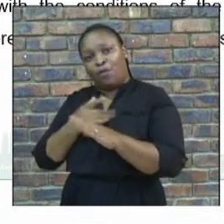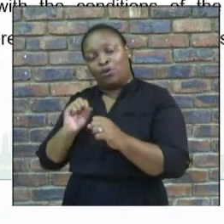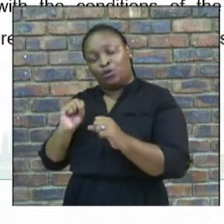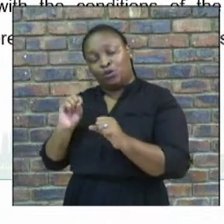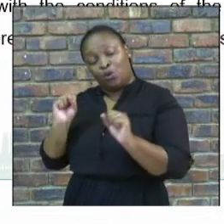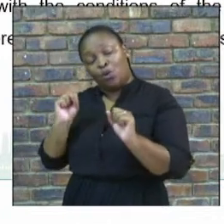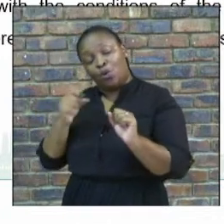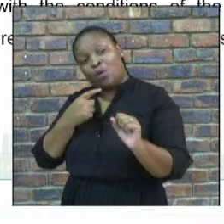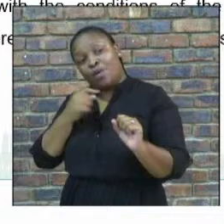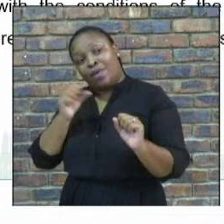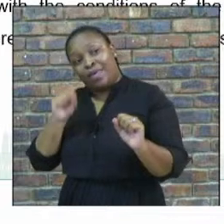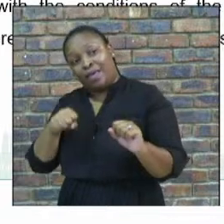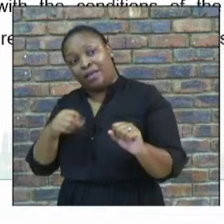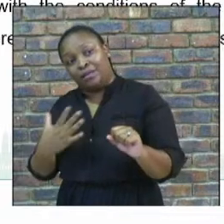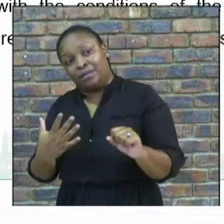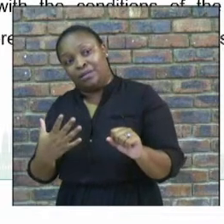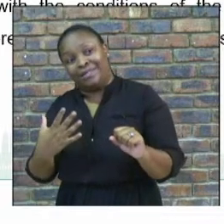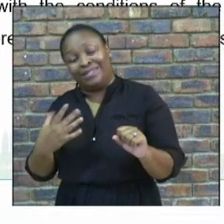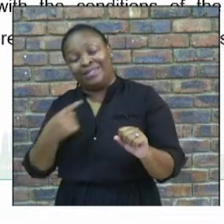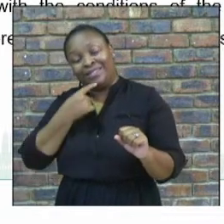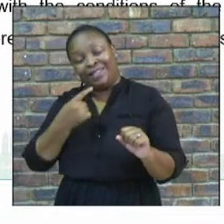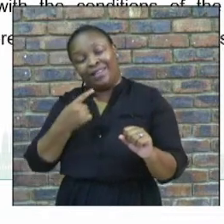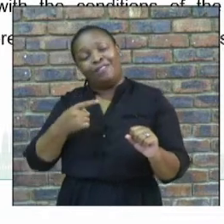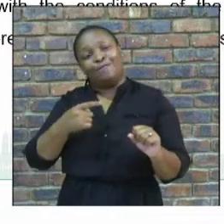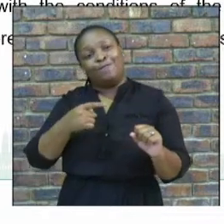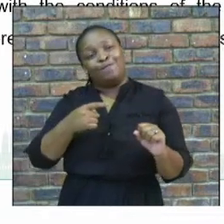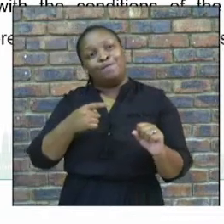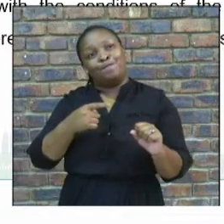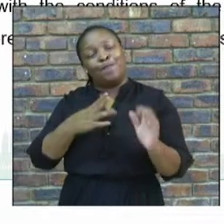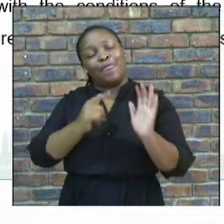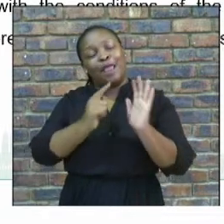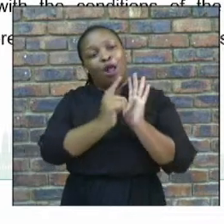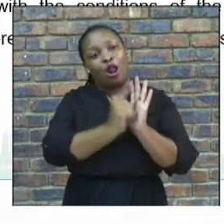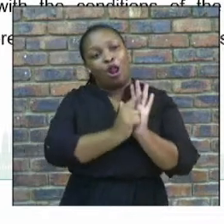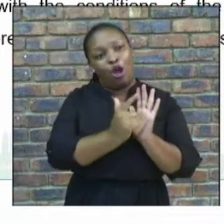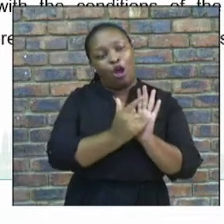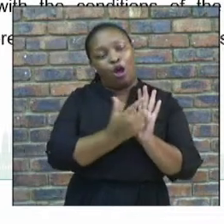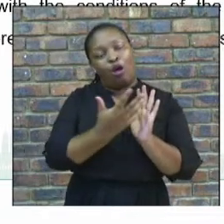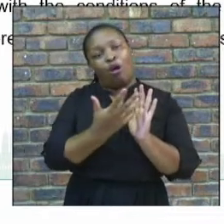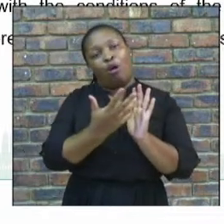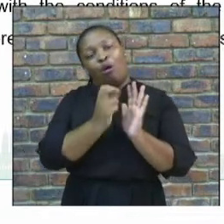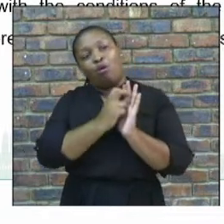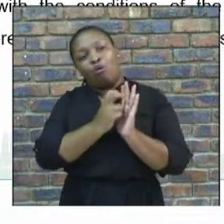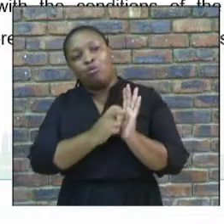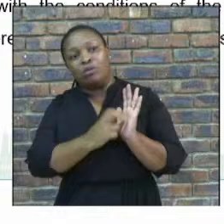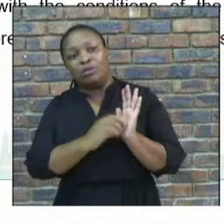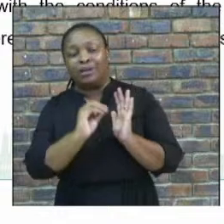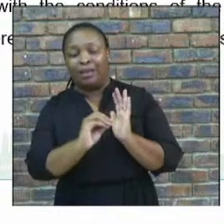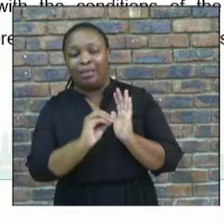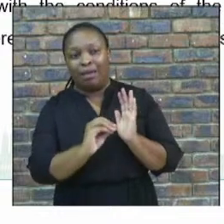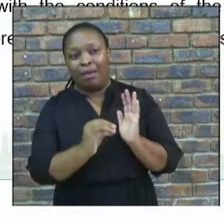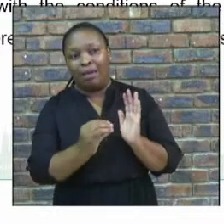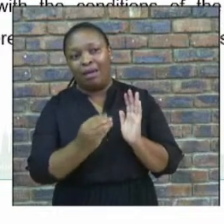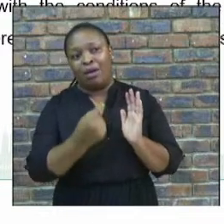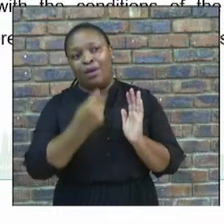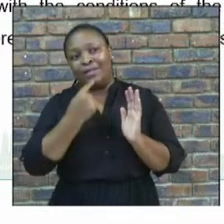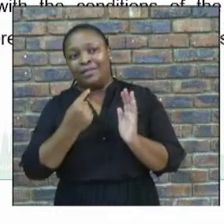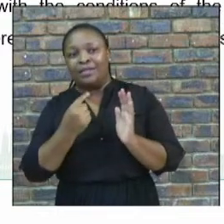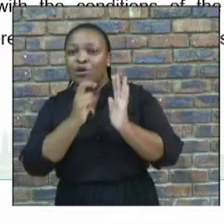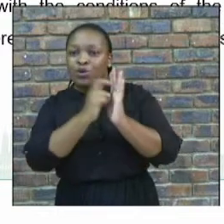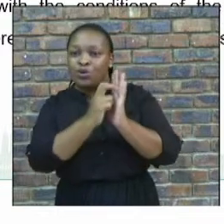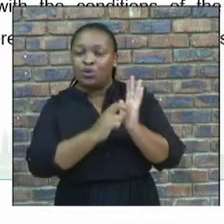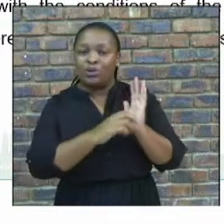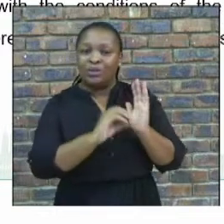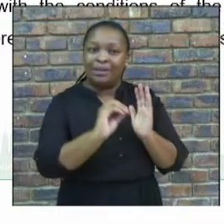compliance with environmental laws in terms of liabilities, and also we are trying to